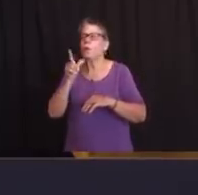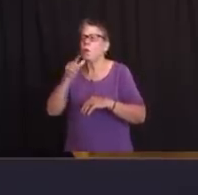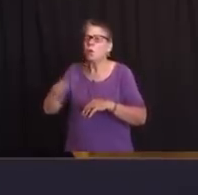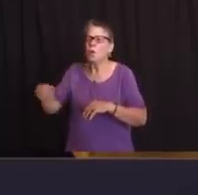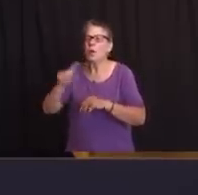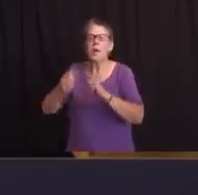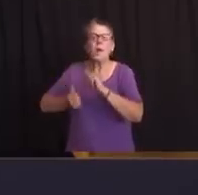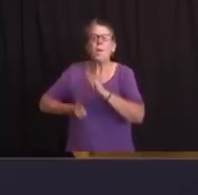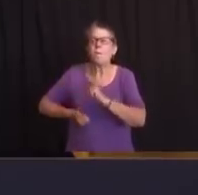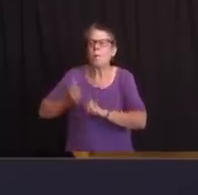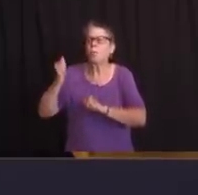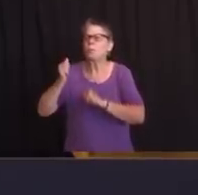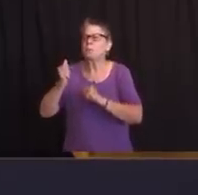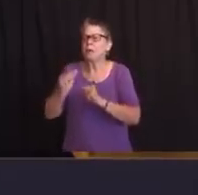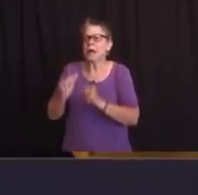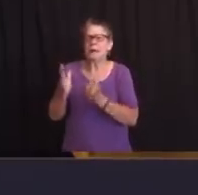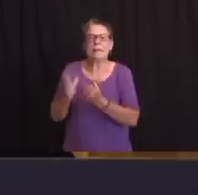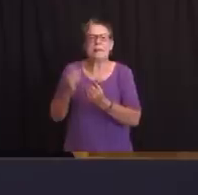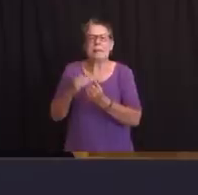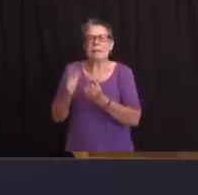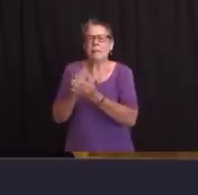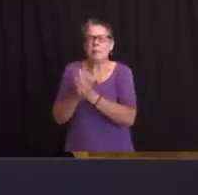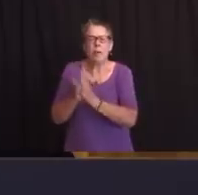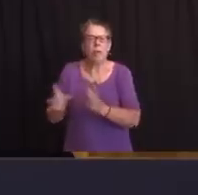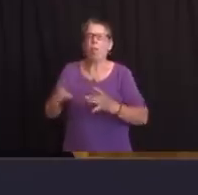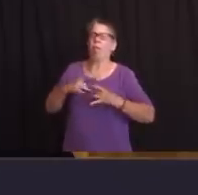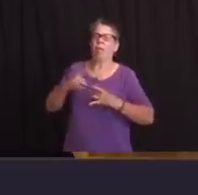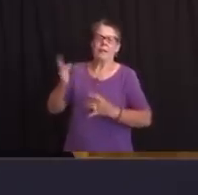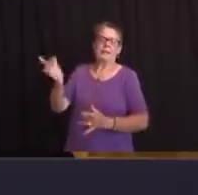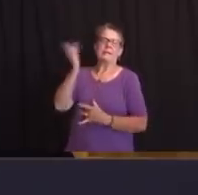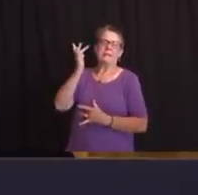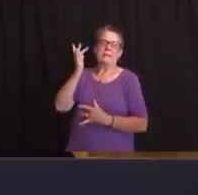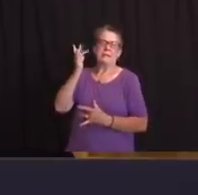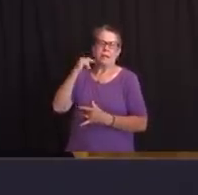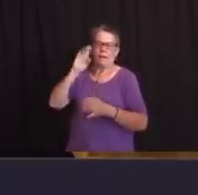And I mentioned that as it relates to things like the Port Authority and